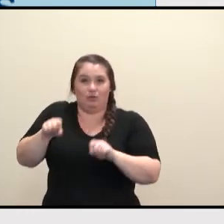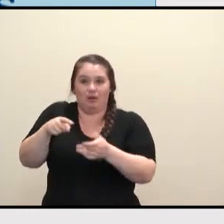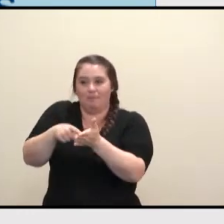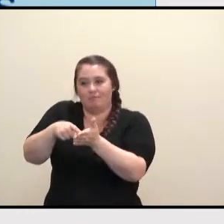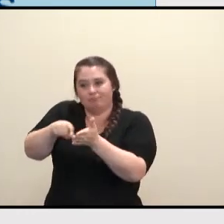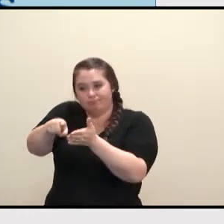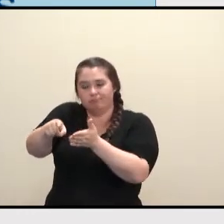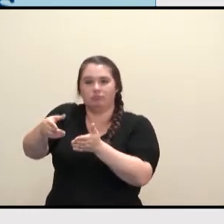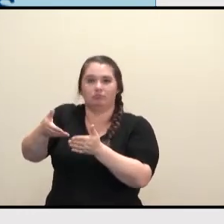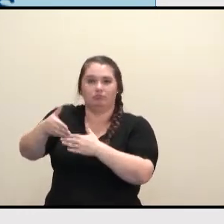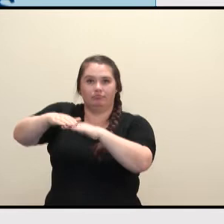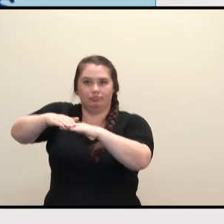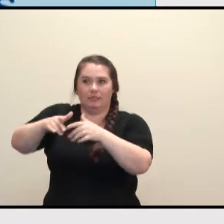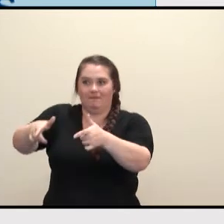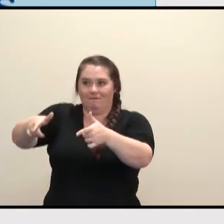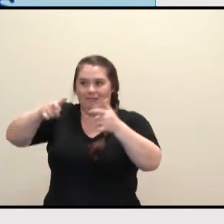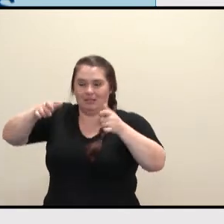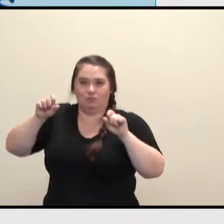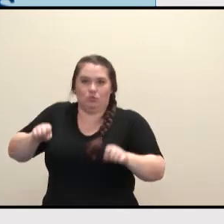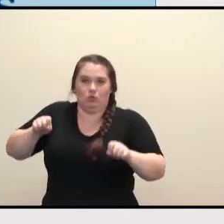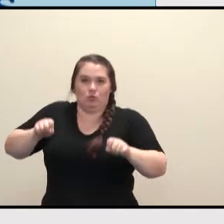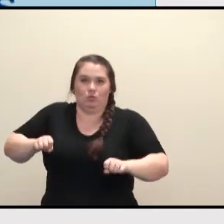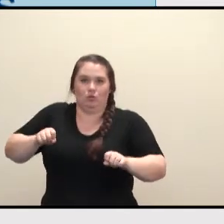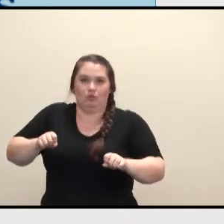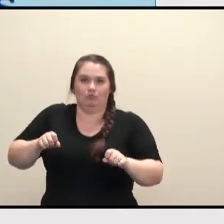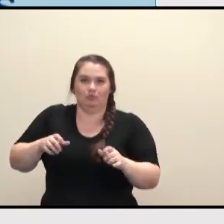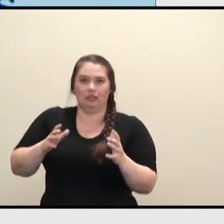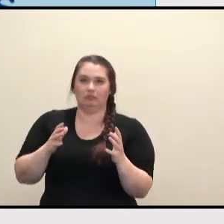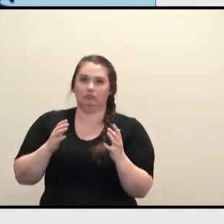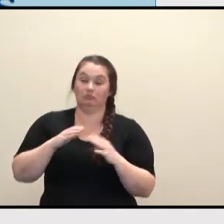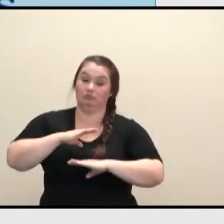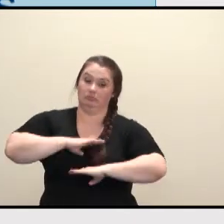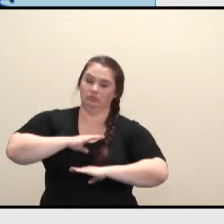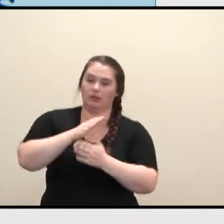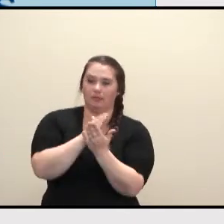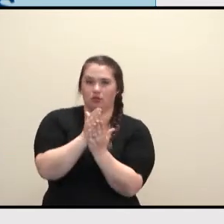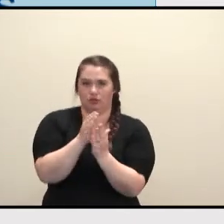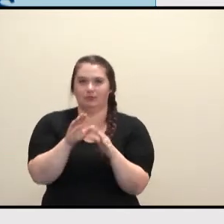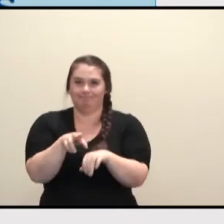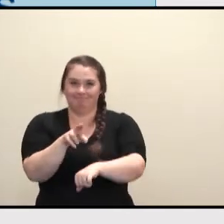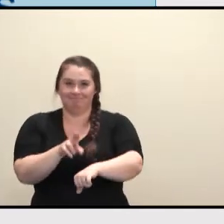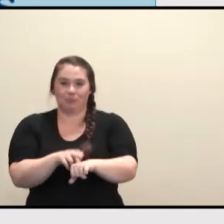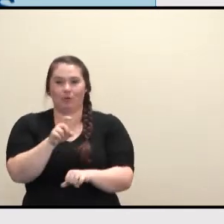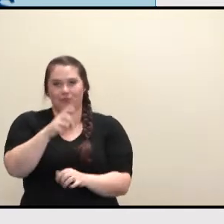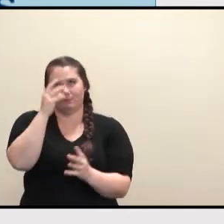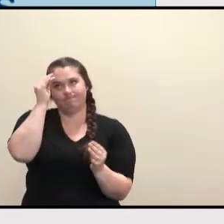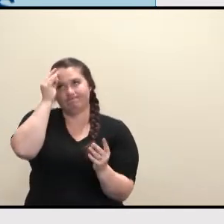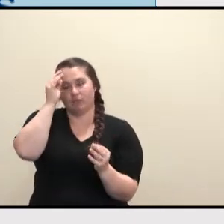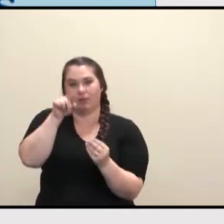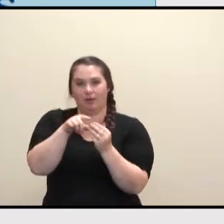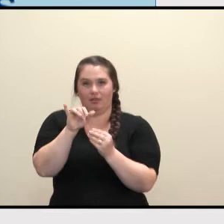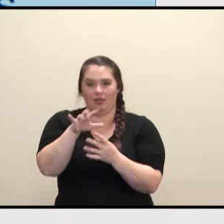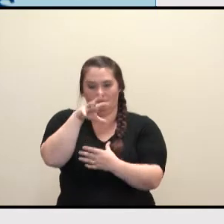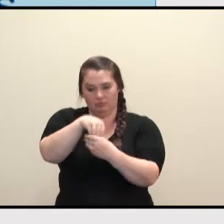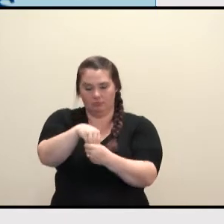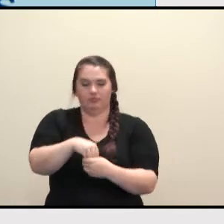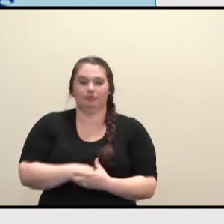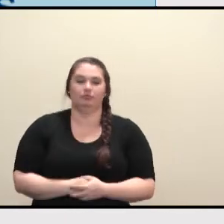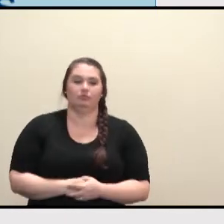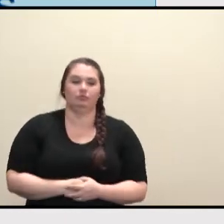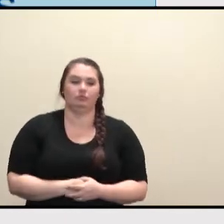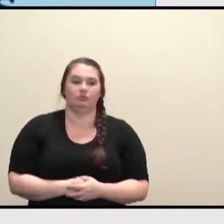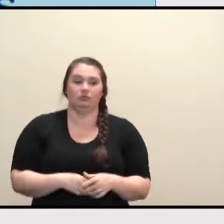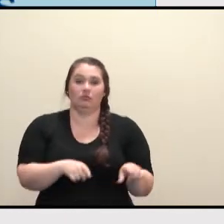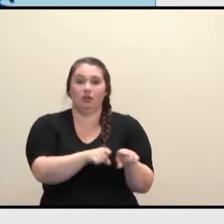to market rates as fast as we can, with it being within the budget, and you know, because we always have to think about that. And then making sure that